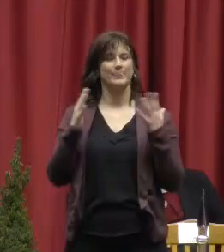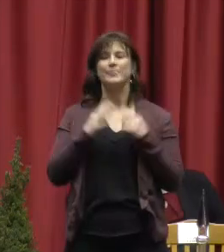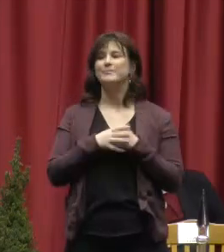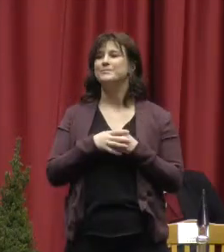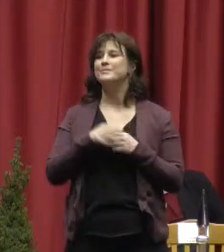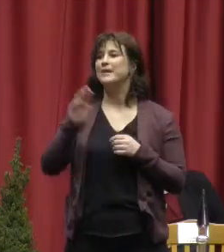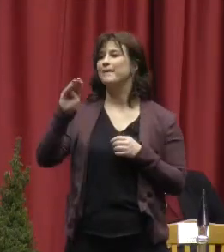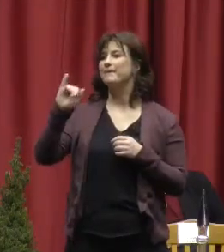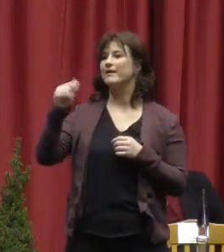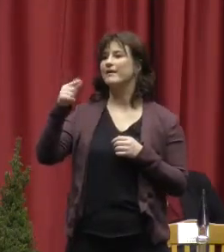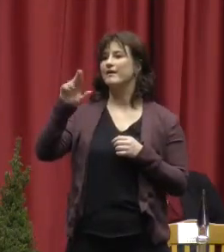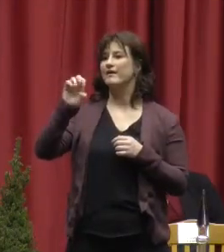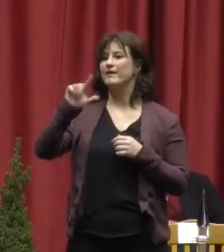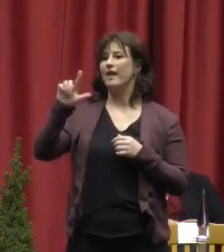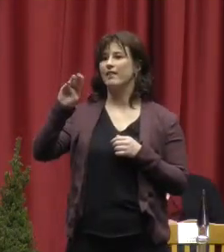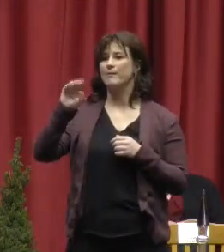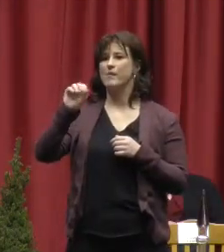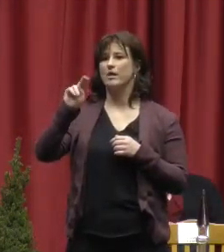Miguel Montoya,